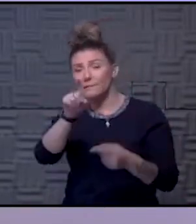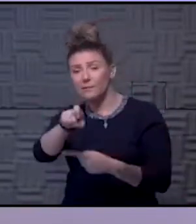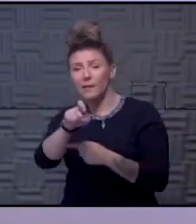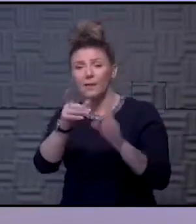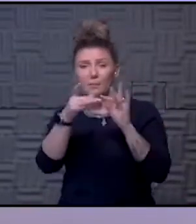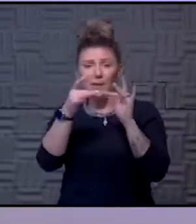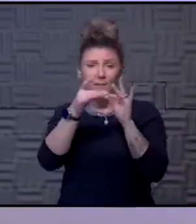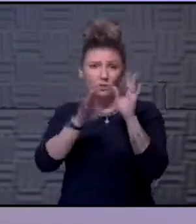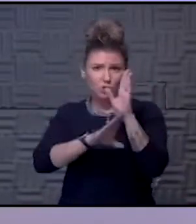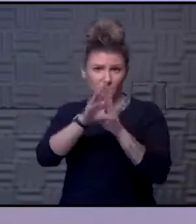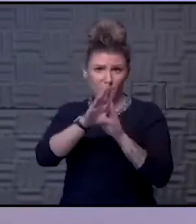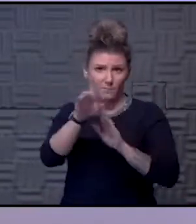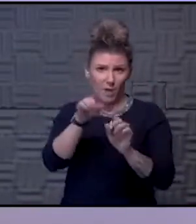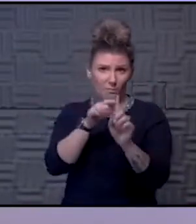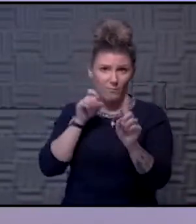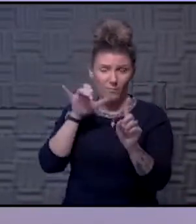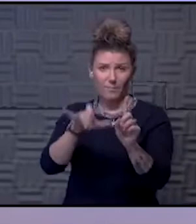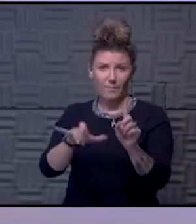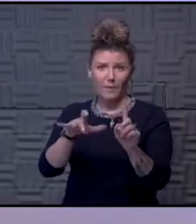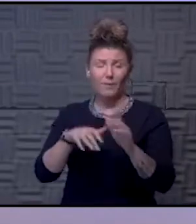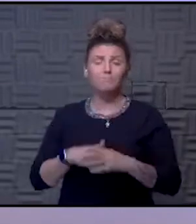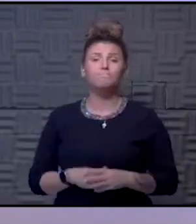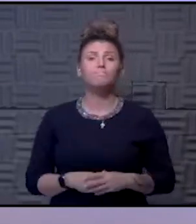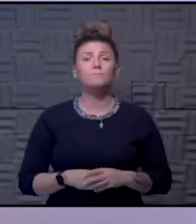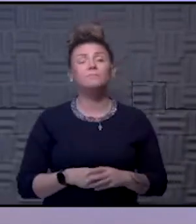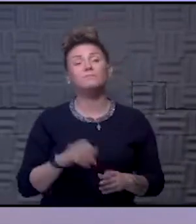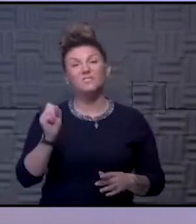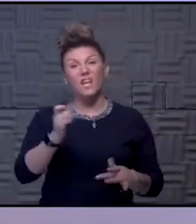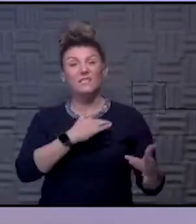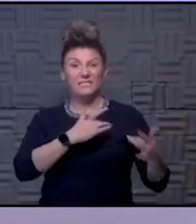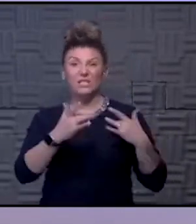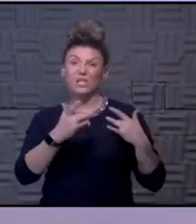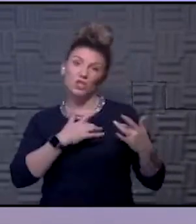So I believe it is a concern.